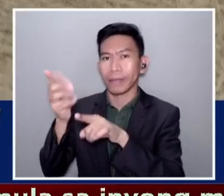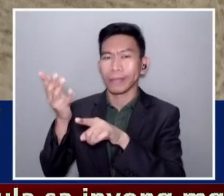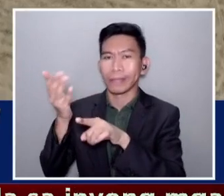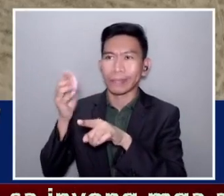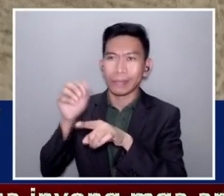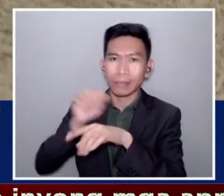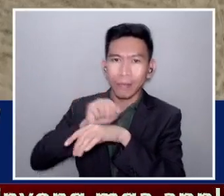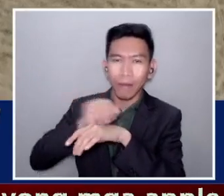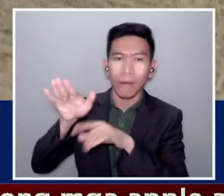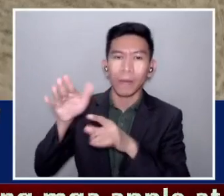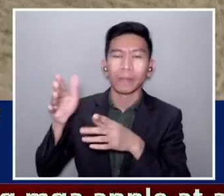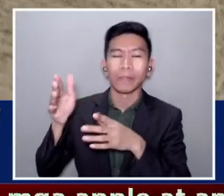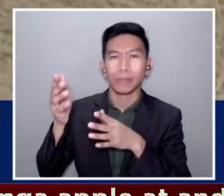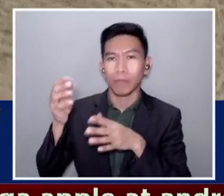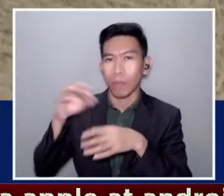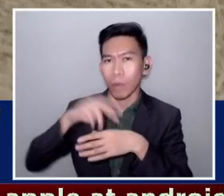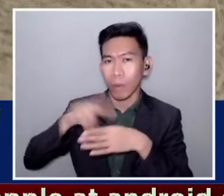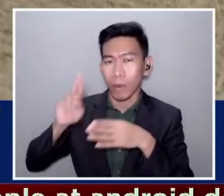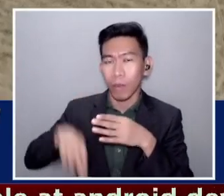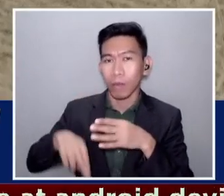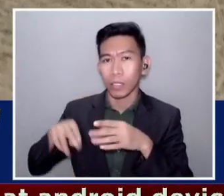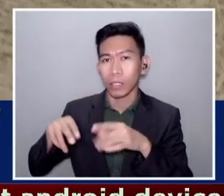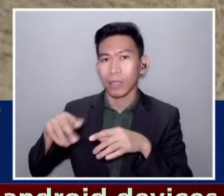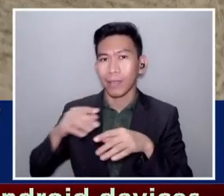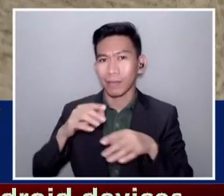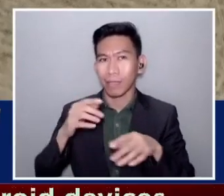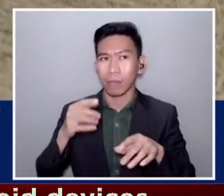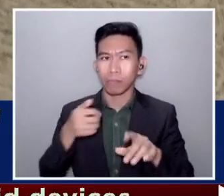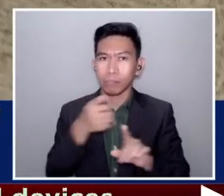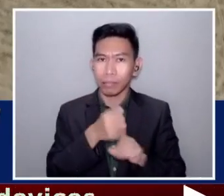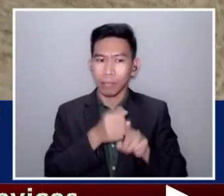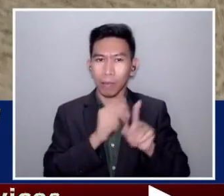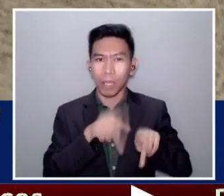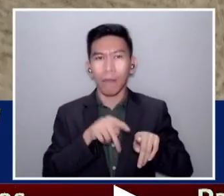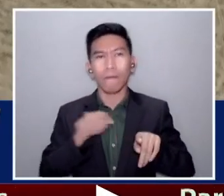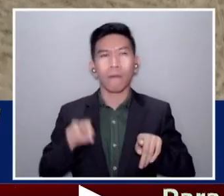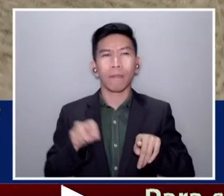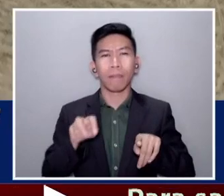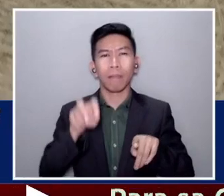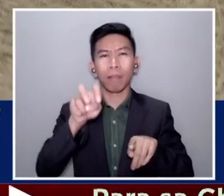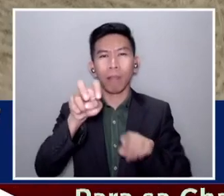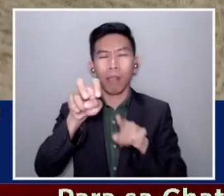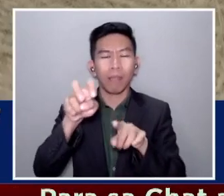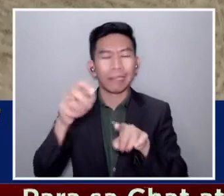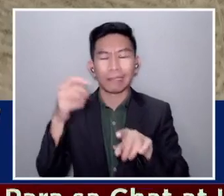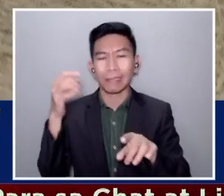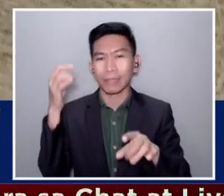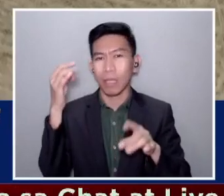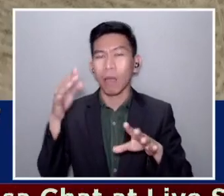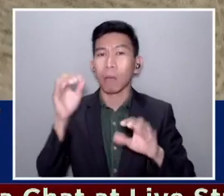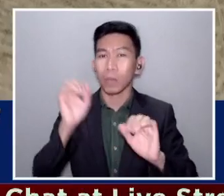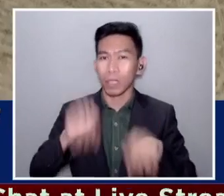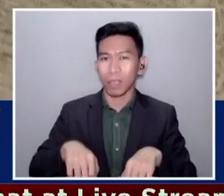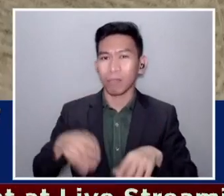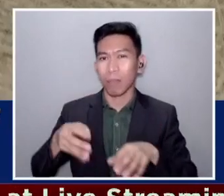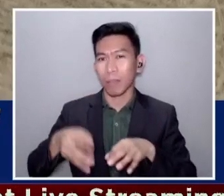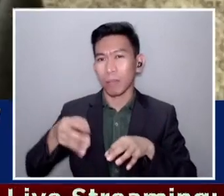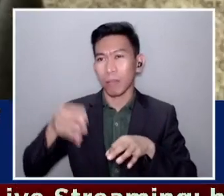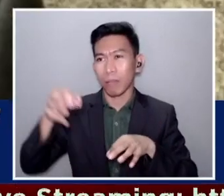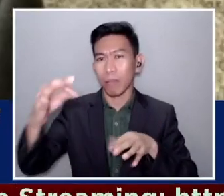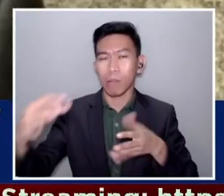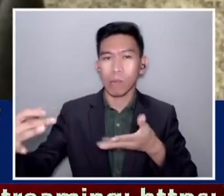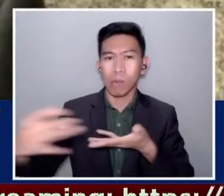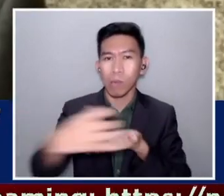be delivered rather than the courier trying to deliver them all the time, which may hamper the consolidation and canvassing